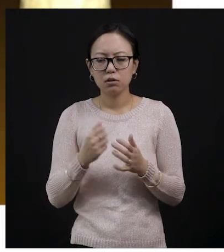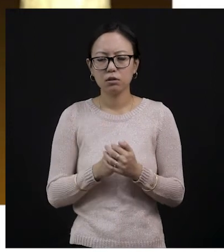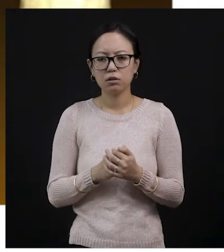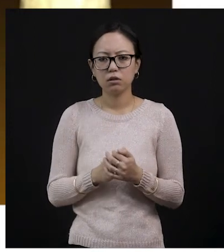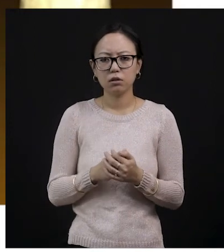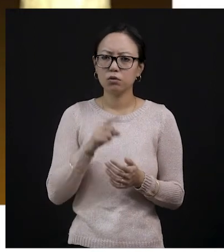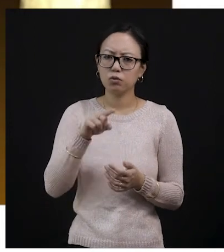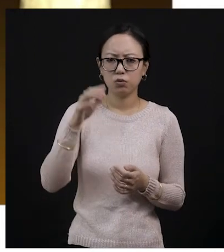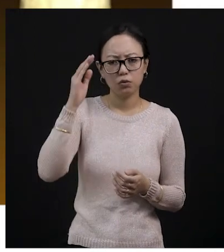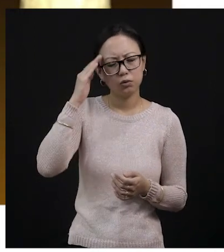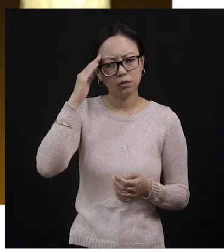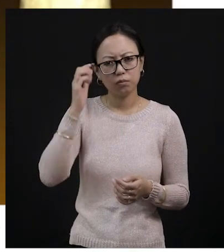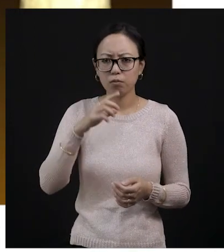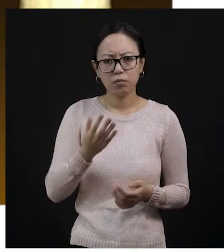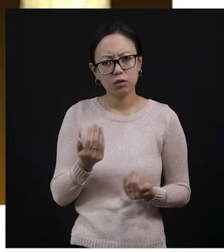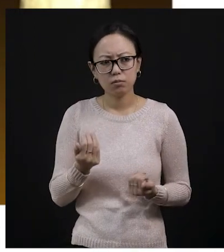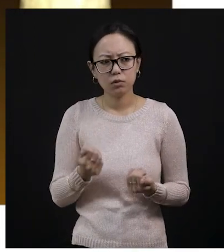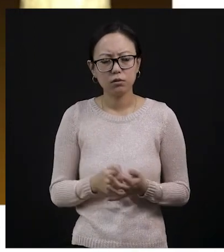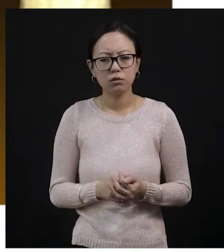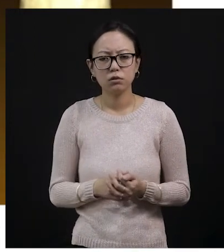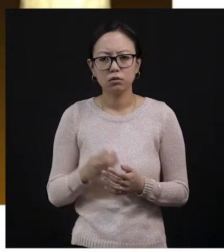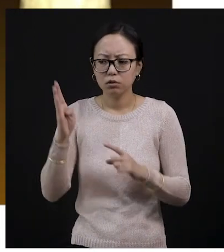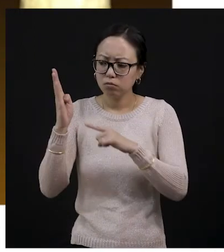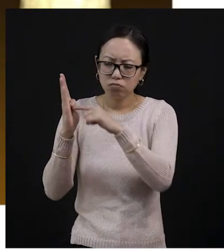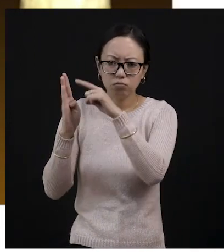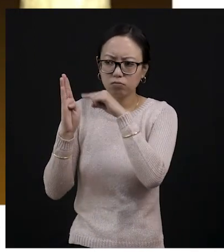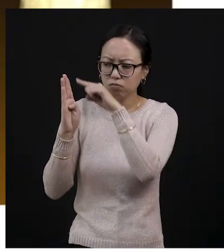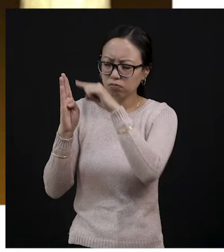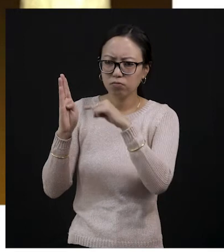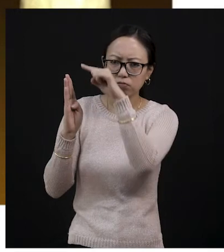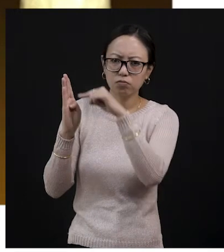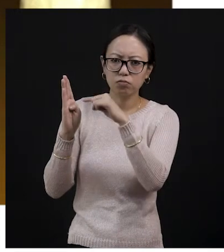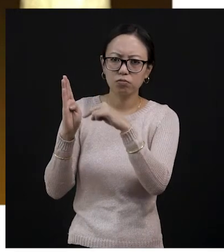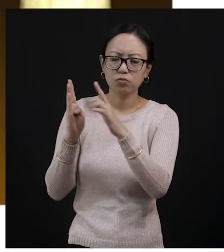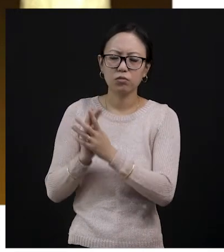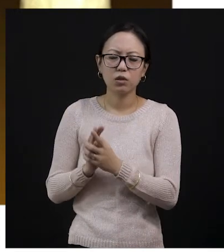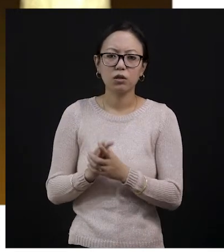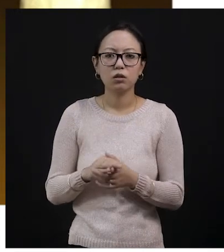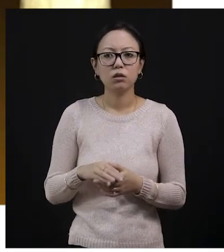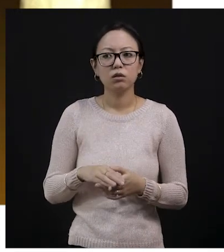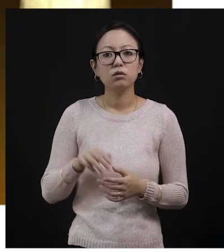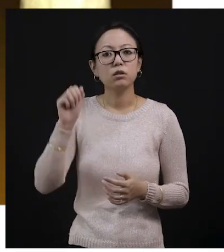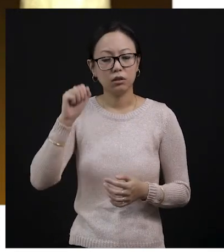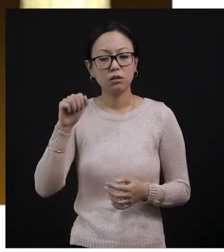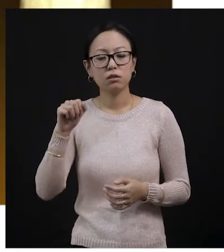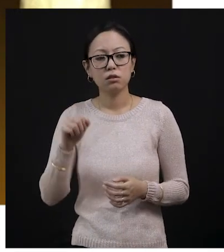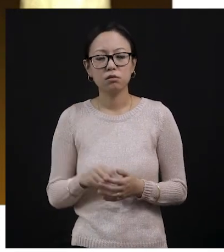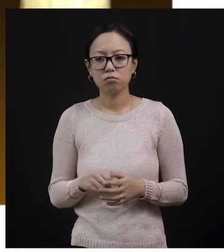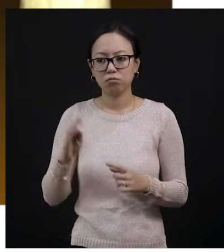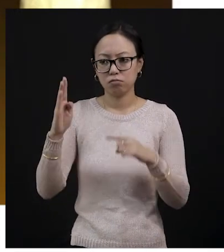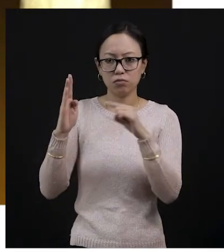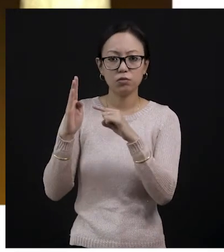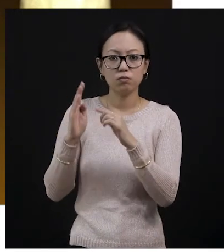network, okay? If the veins are branches, if the veins are reticulate, that means you can tell me, yes, ma'am, this has